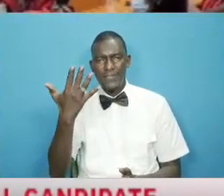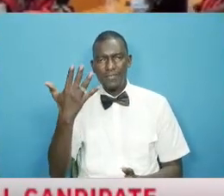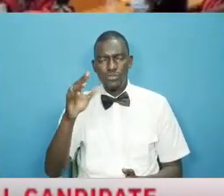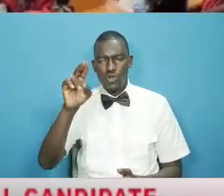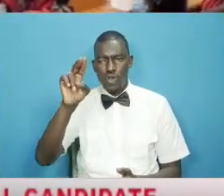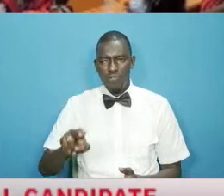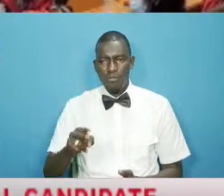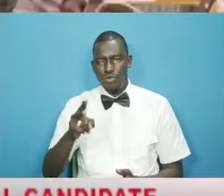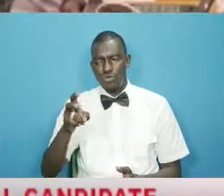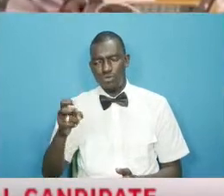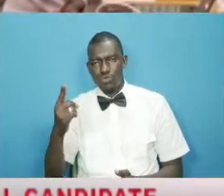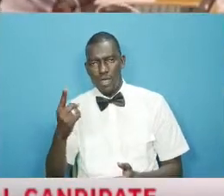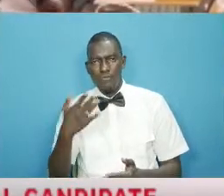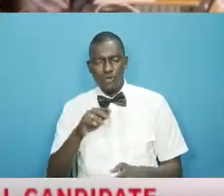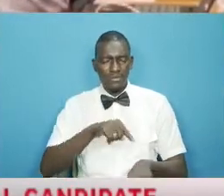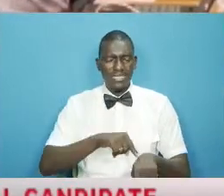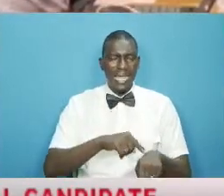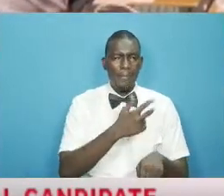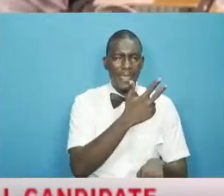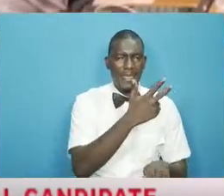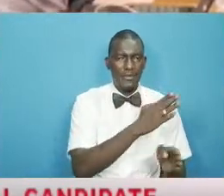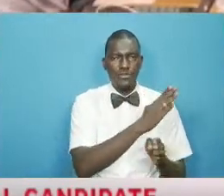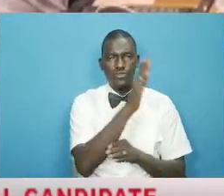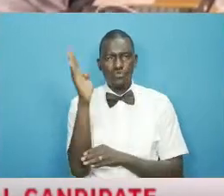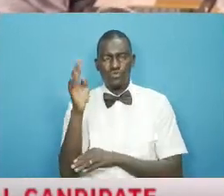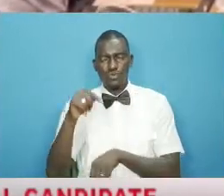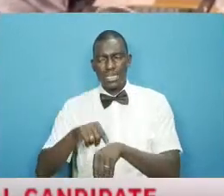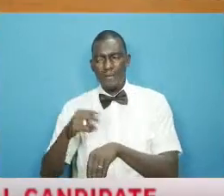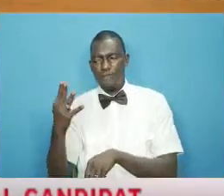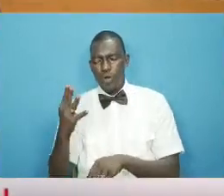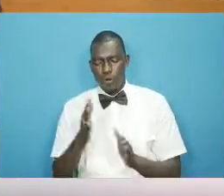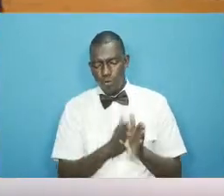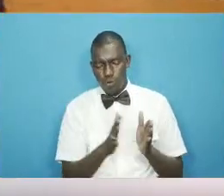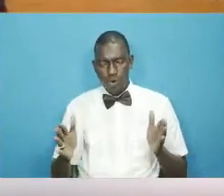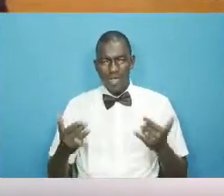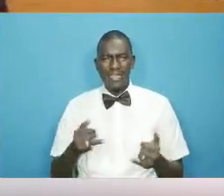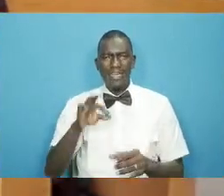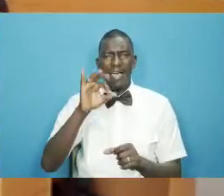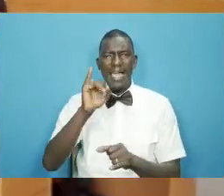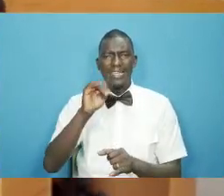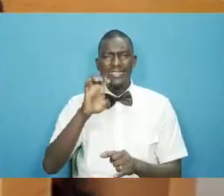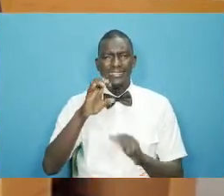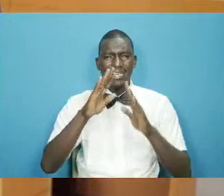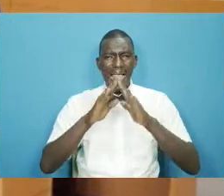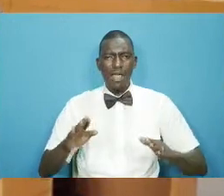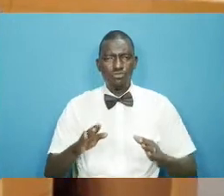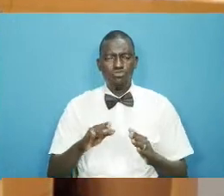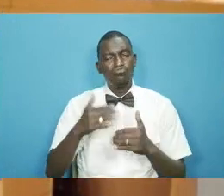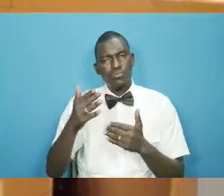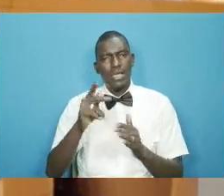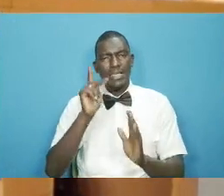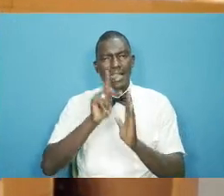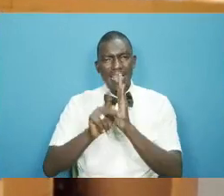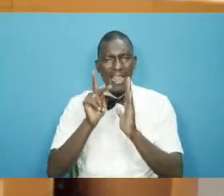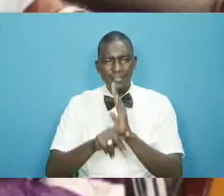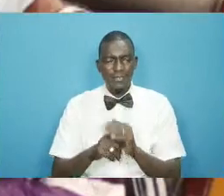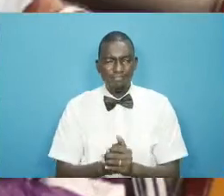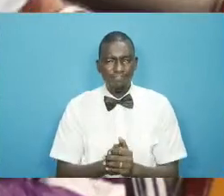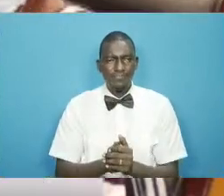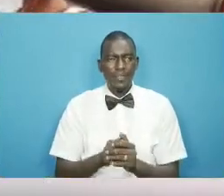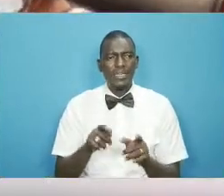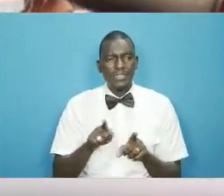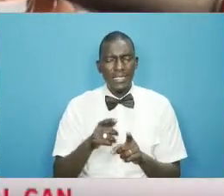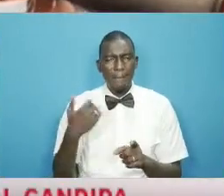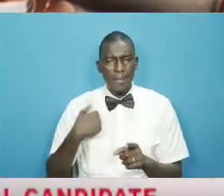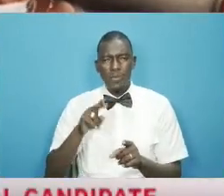November 2021 from 8 a.m. to 4 p.m. daily at Elections House along the Battle-Hardened Highway, Carnifing.